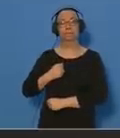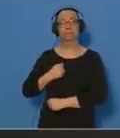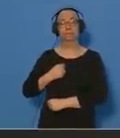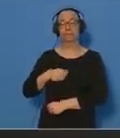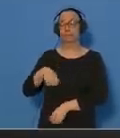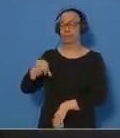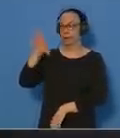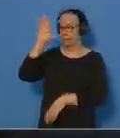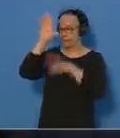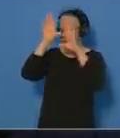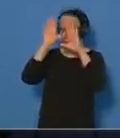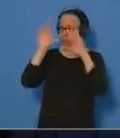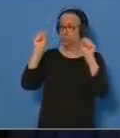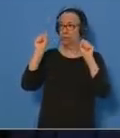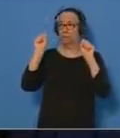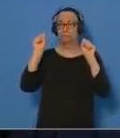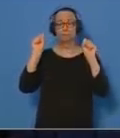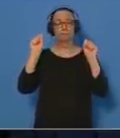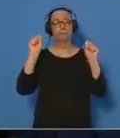Premier,